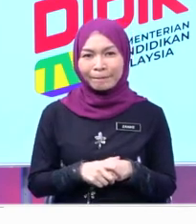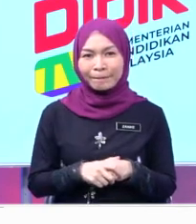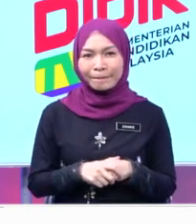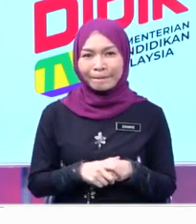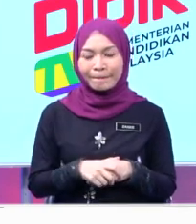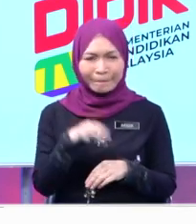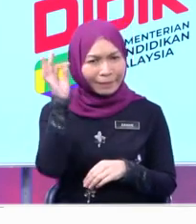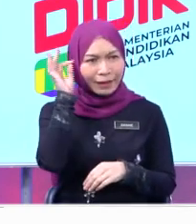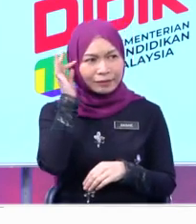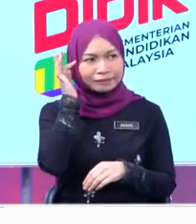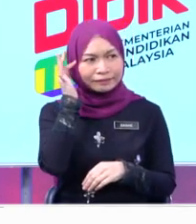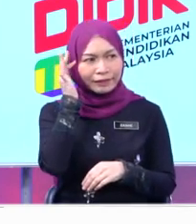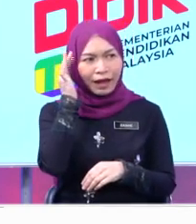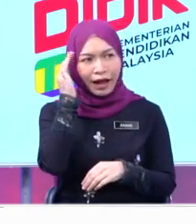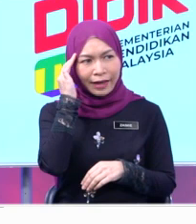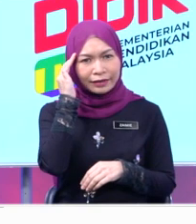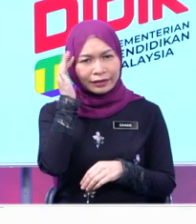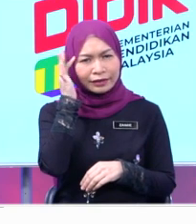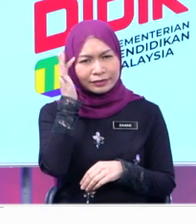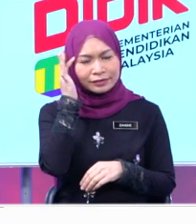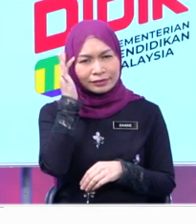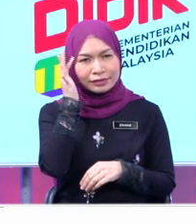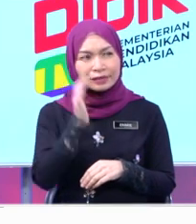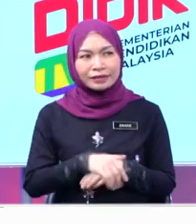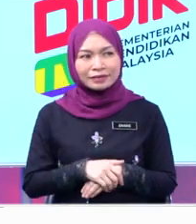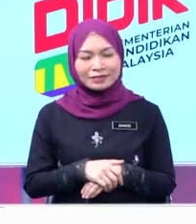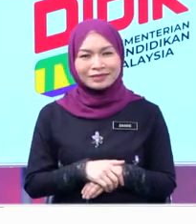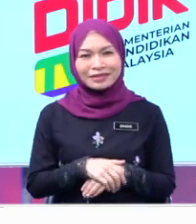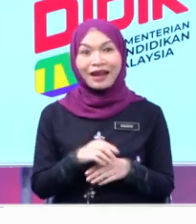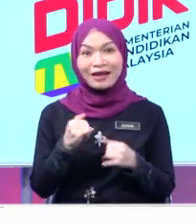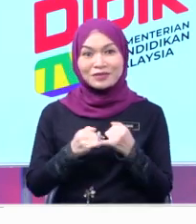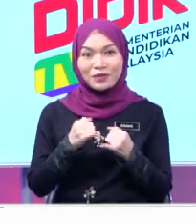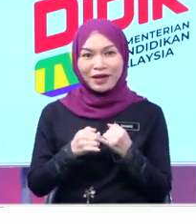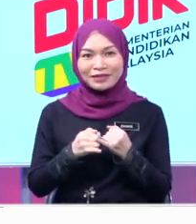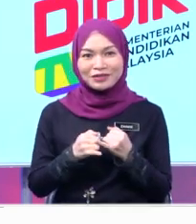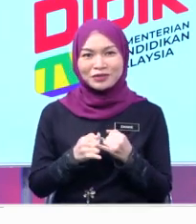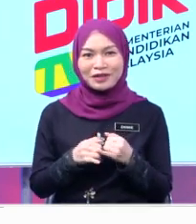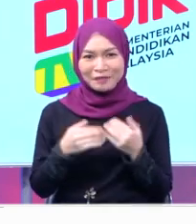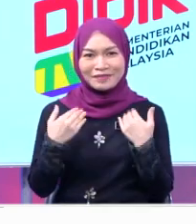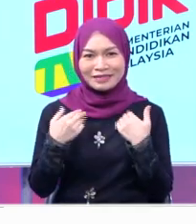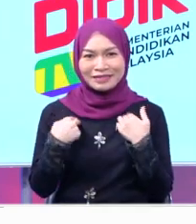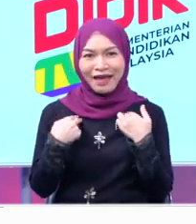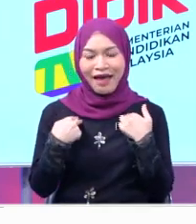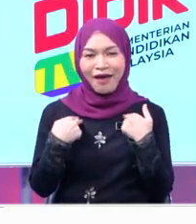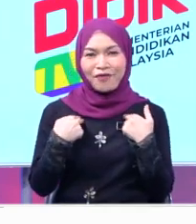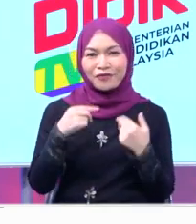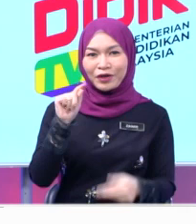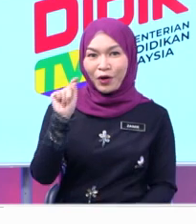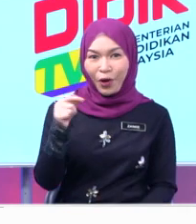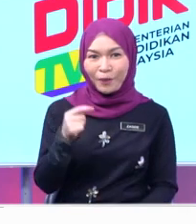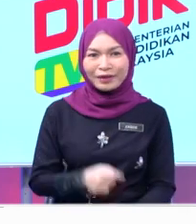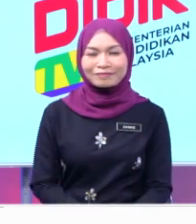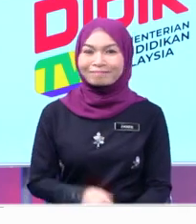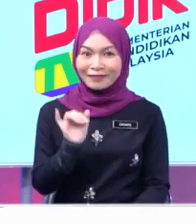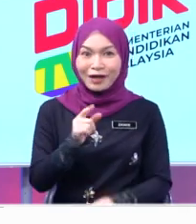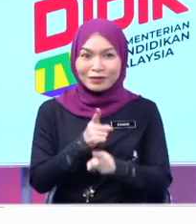the other hand, there should be a comma. Yes, that's correct. Well done. Oh, thank God they remember what I have taught them Good all job, this while. everyone. Okay,